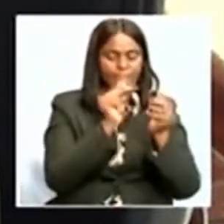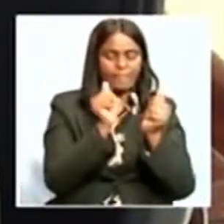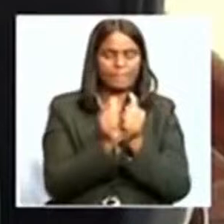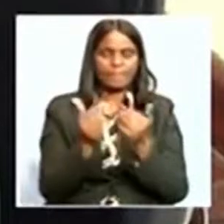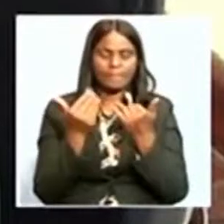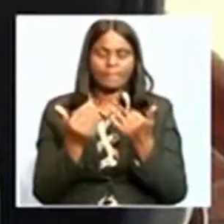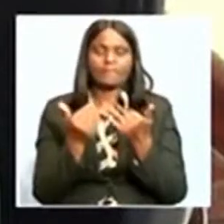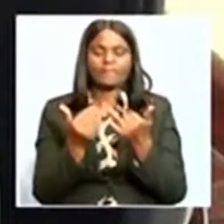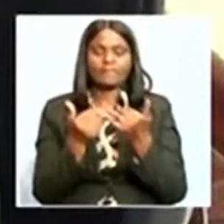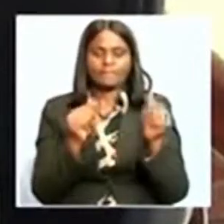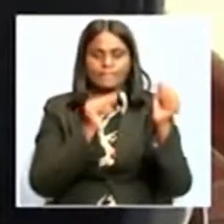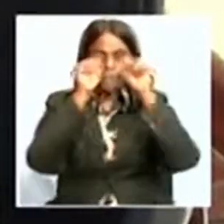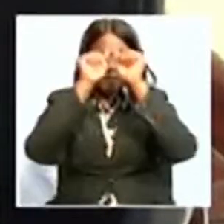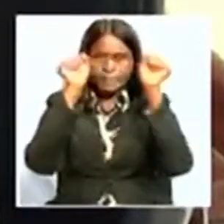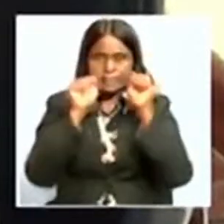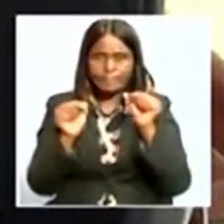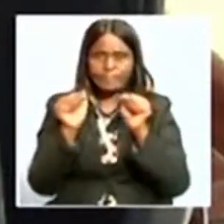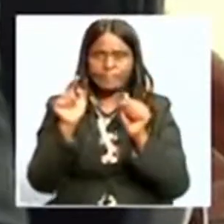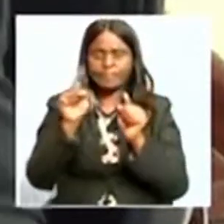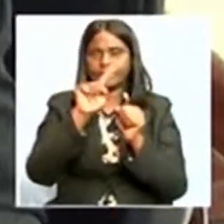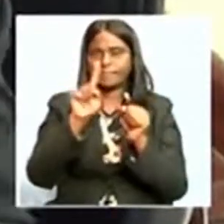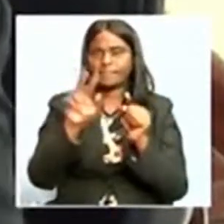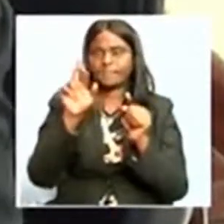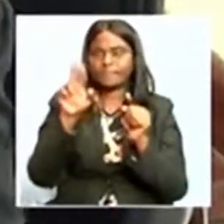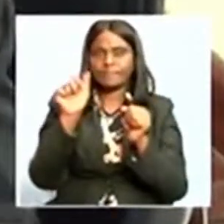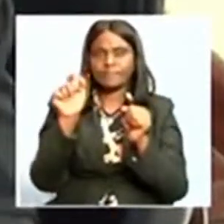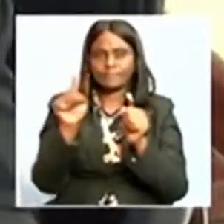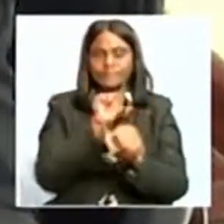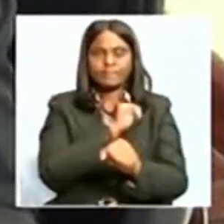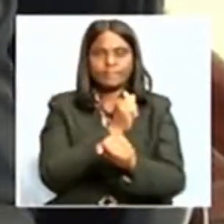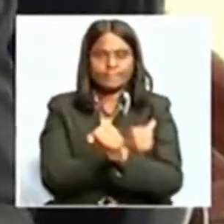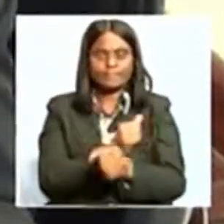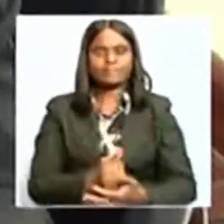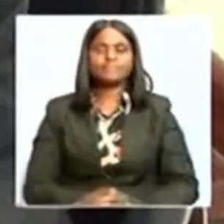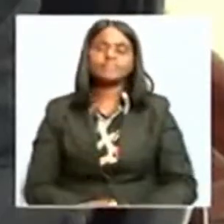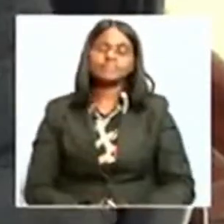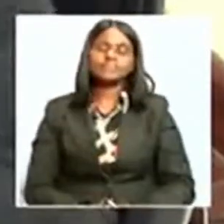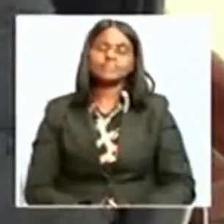current structure at the Zambia Revenue Authority.